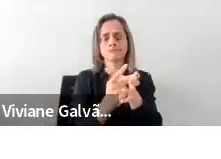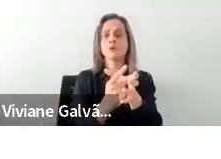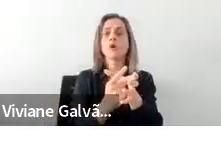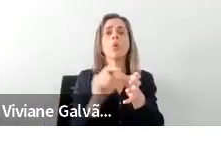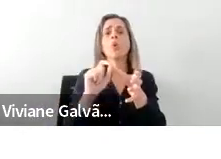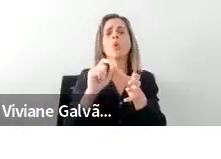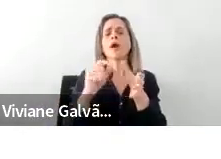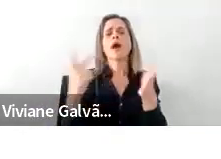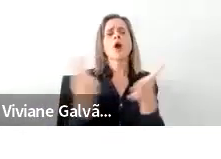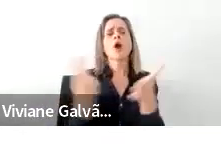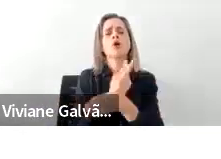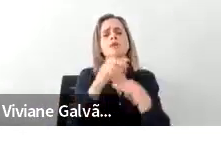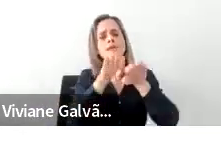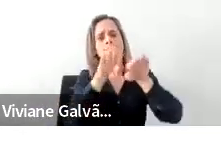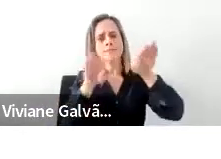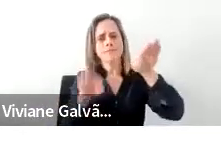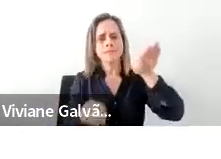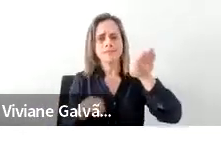This is how Marx